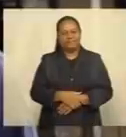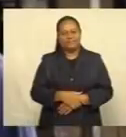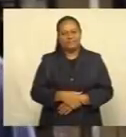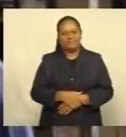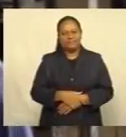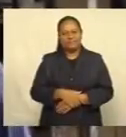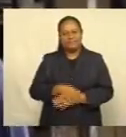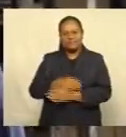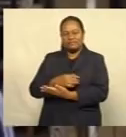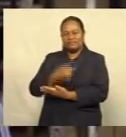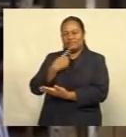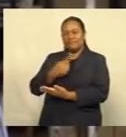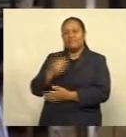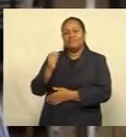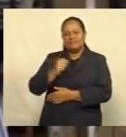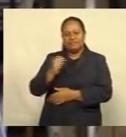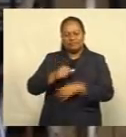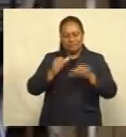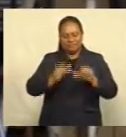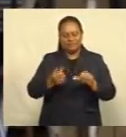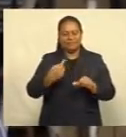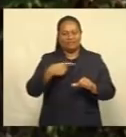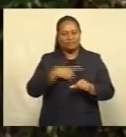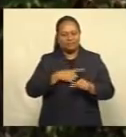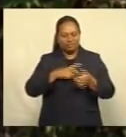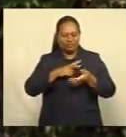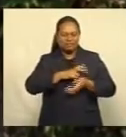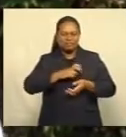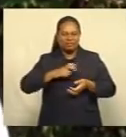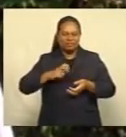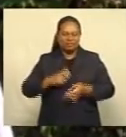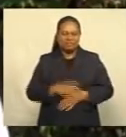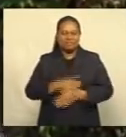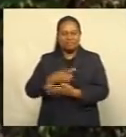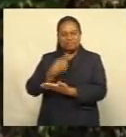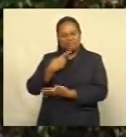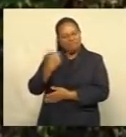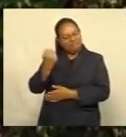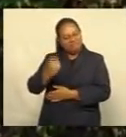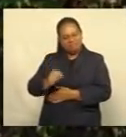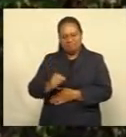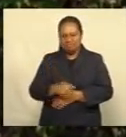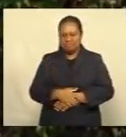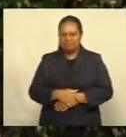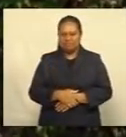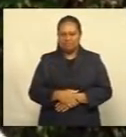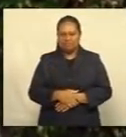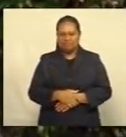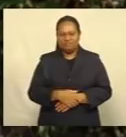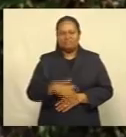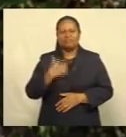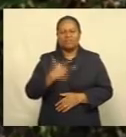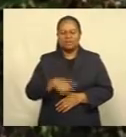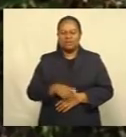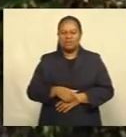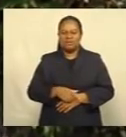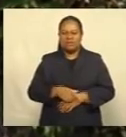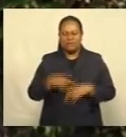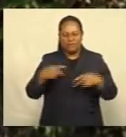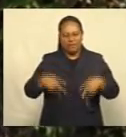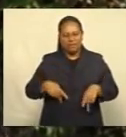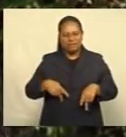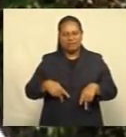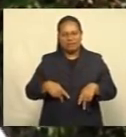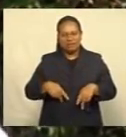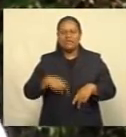Because to protect us from the virus. No, because either verbally or physically that